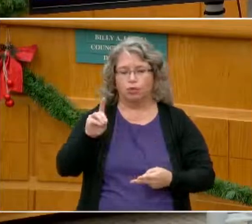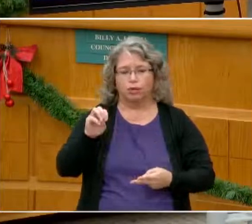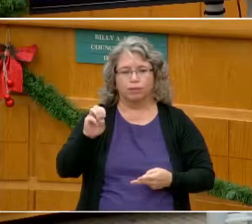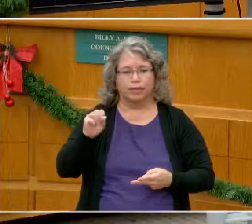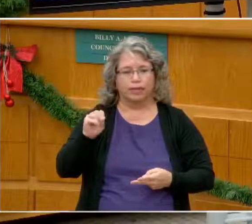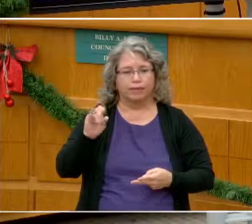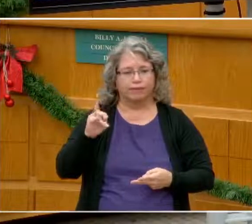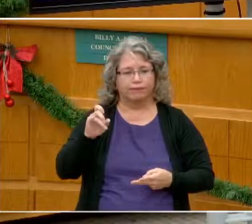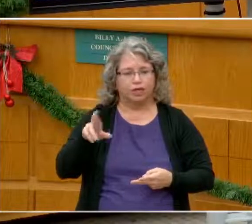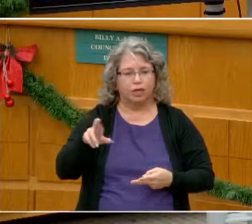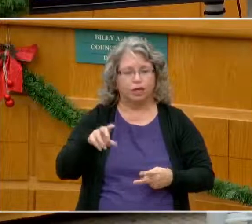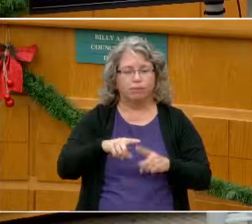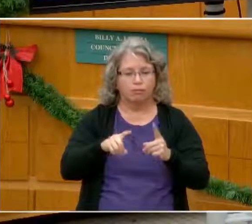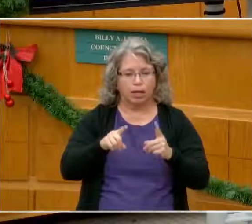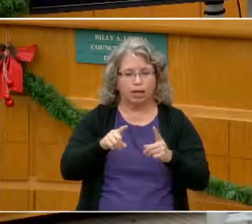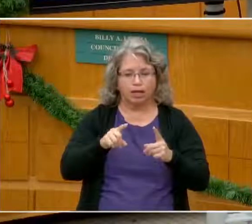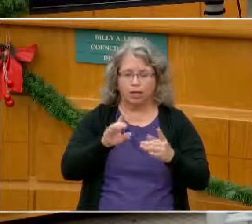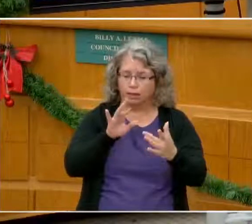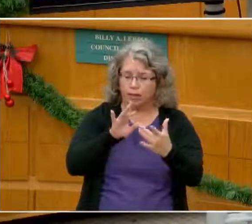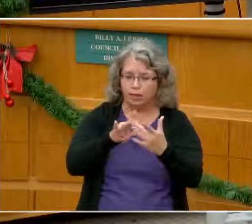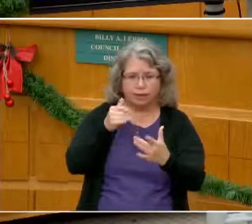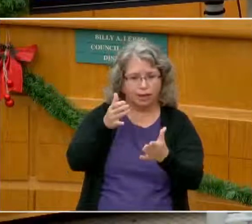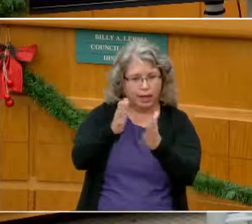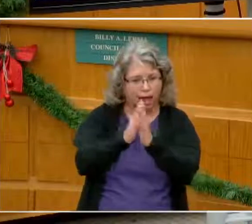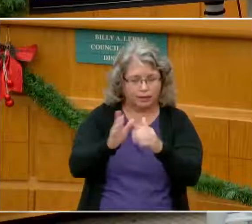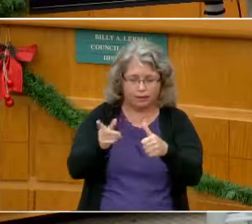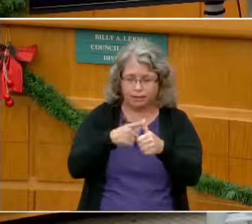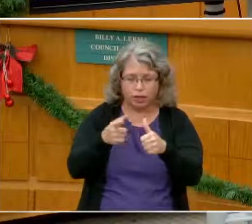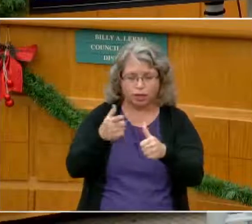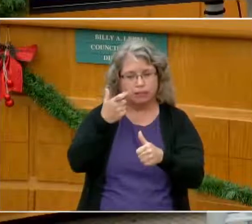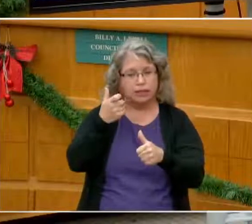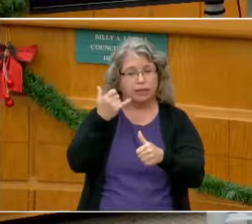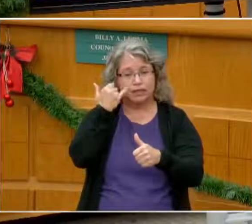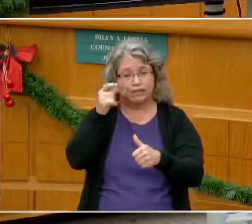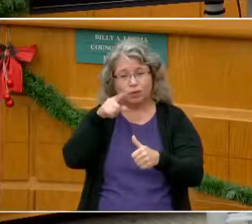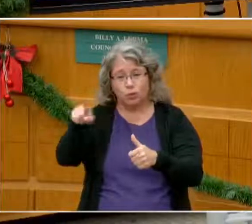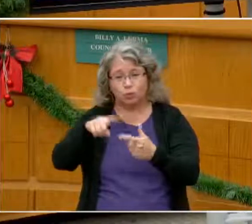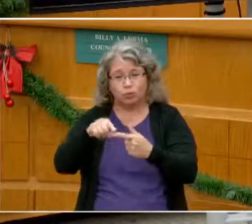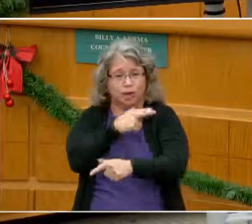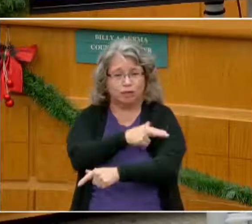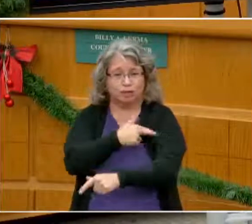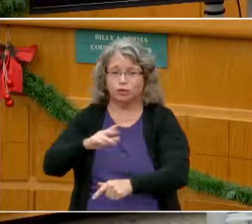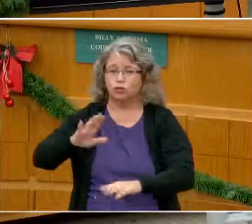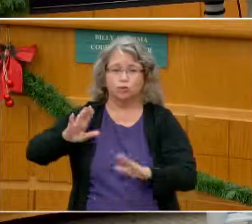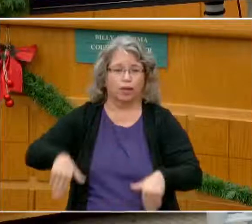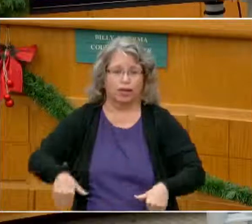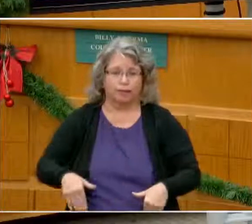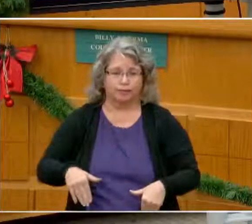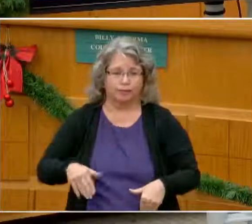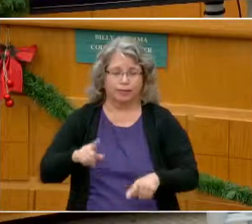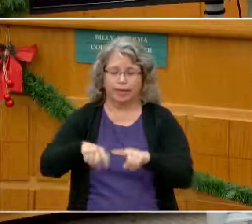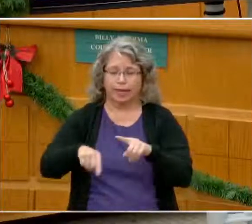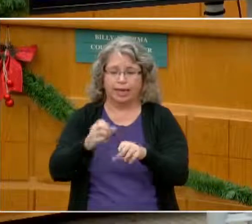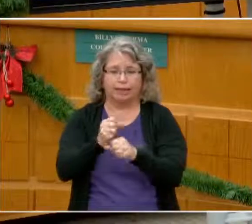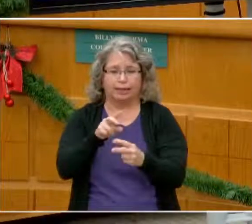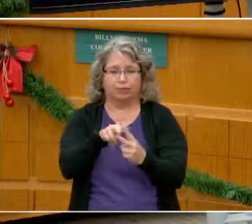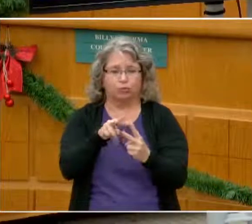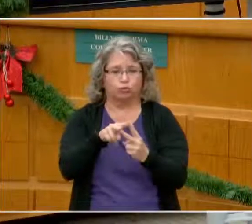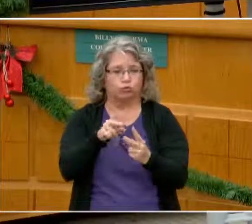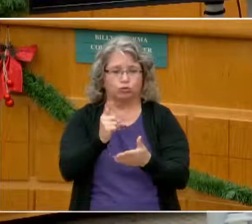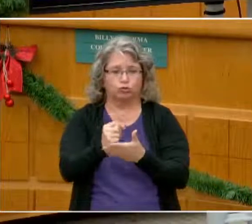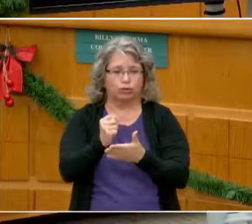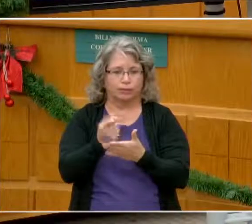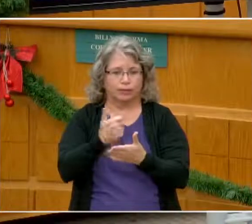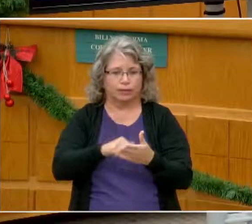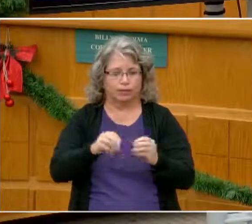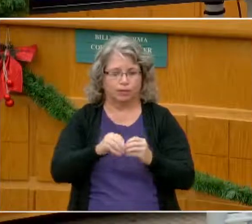late, and you won't be eligible for those sorts of treatments anymore. So with that, that should conclude this